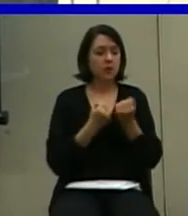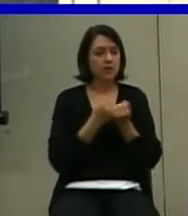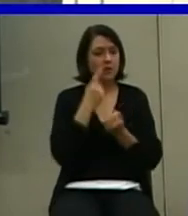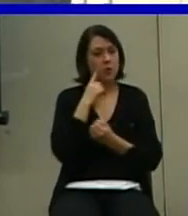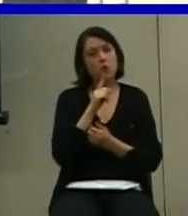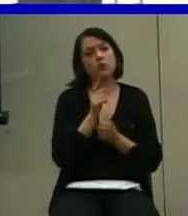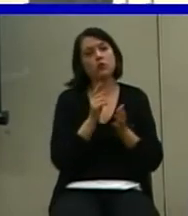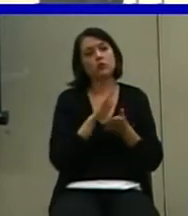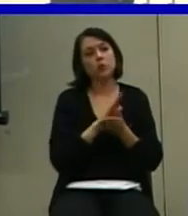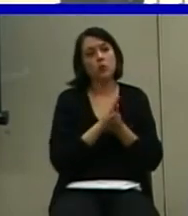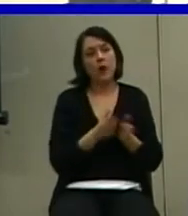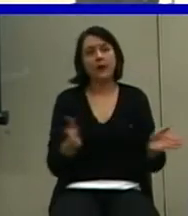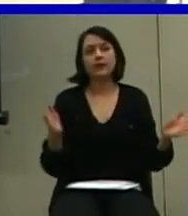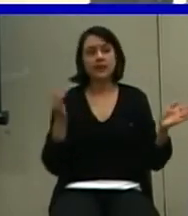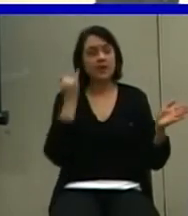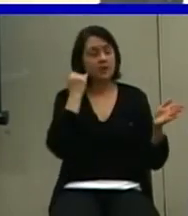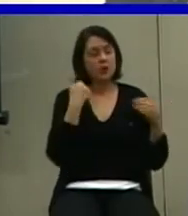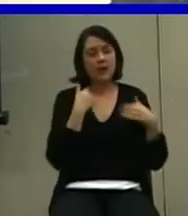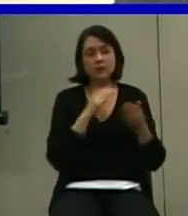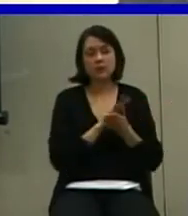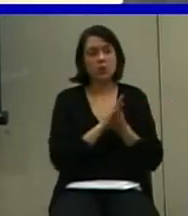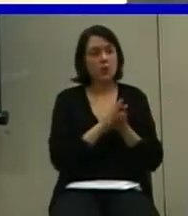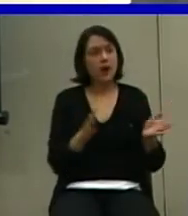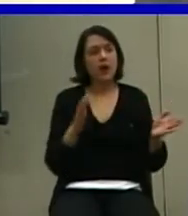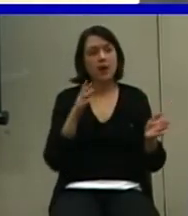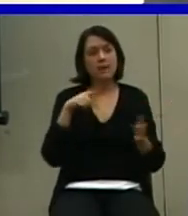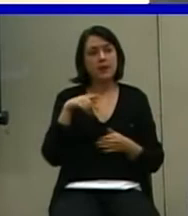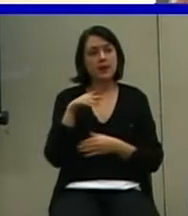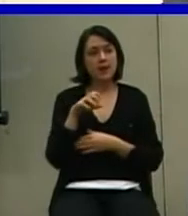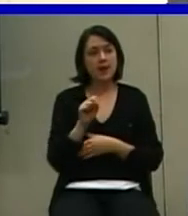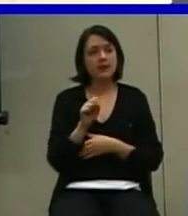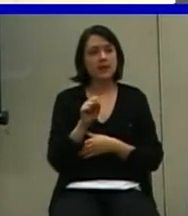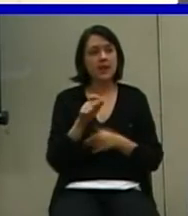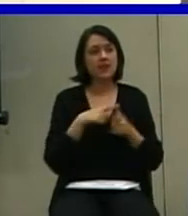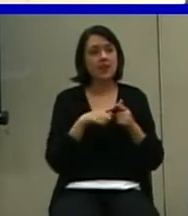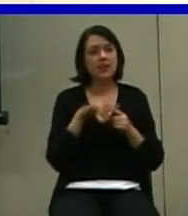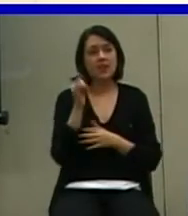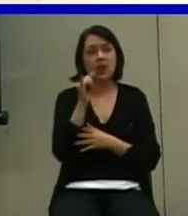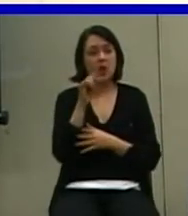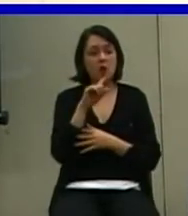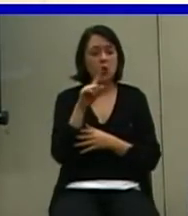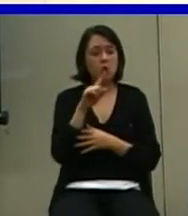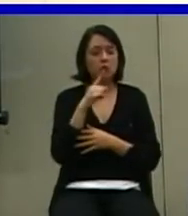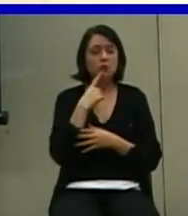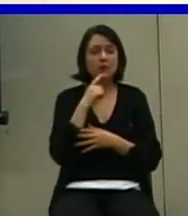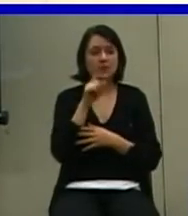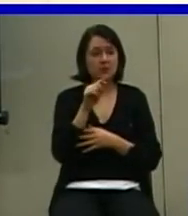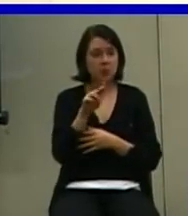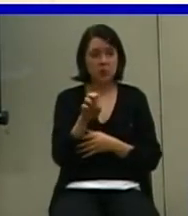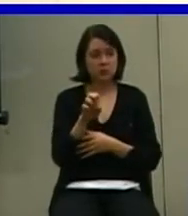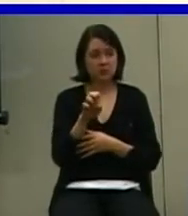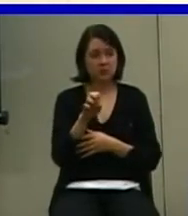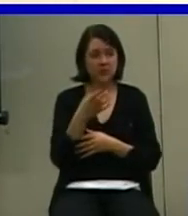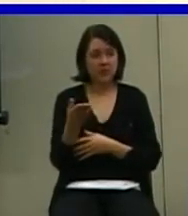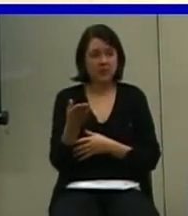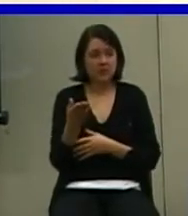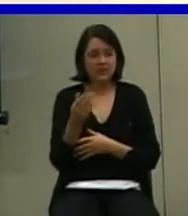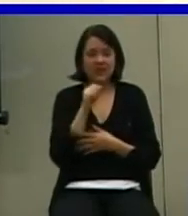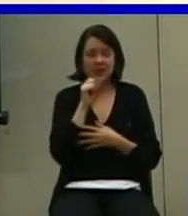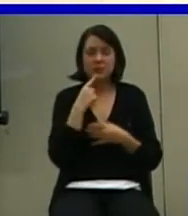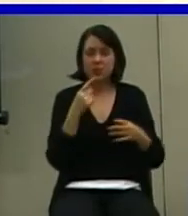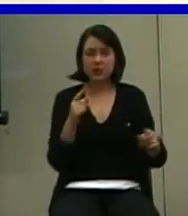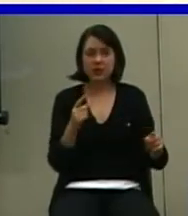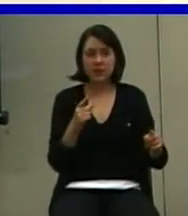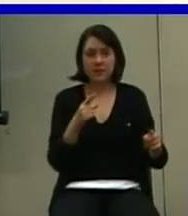PBS. If you don't have school-wide PBS, then the yellow-red zone stuff we're talking about today will not work very well because it'll